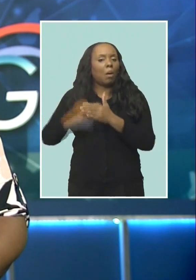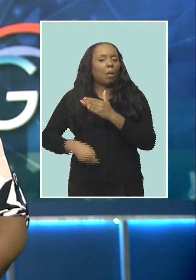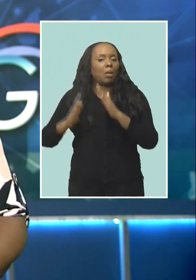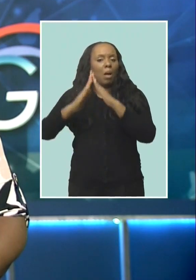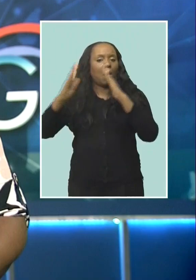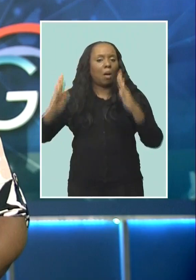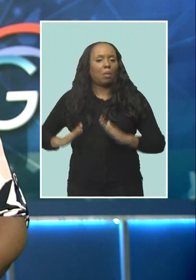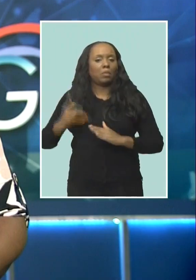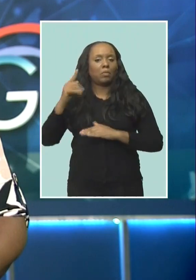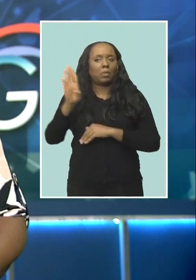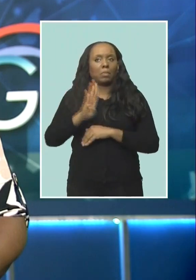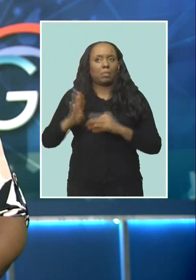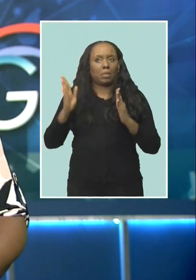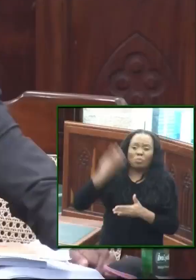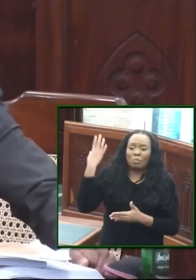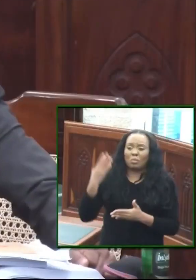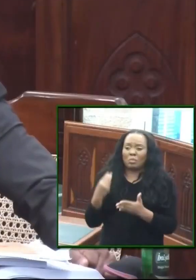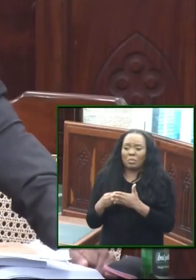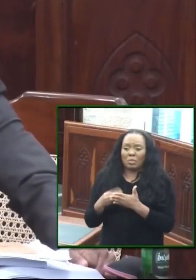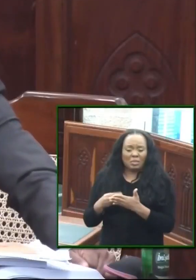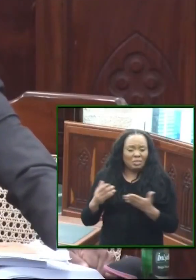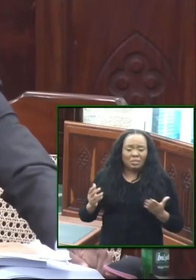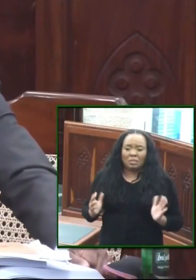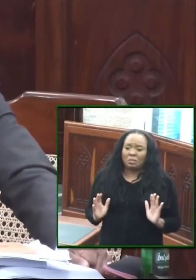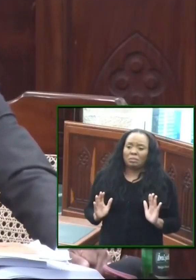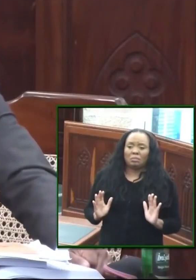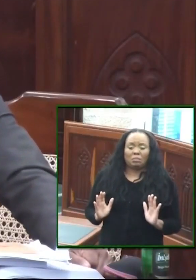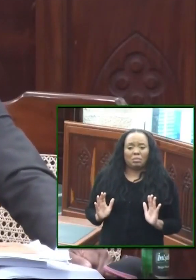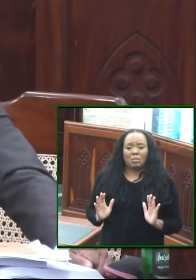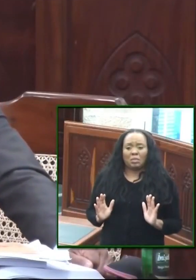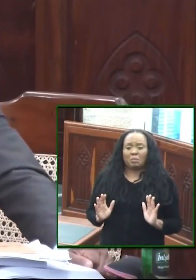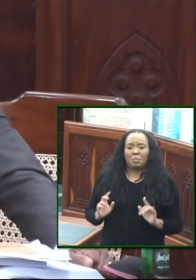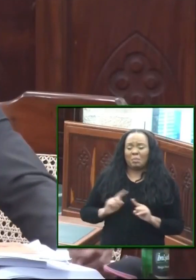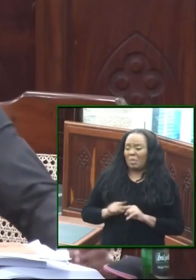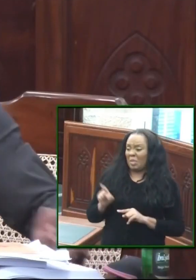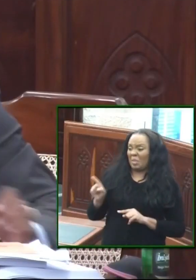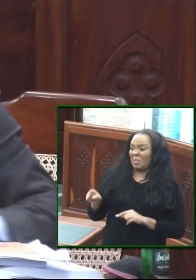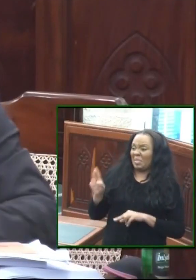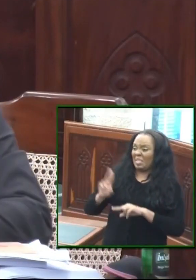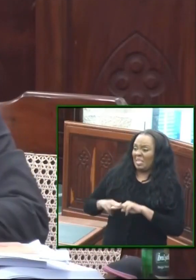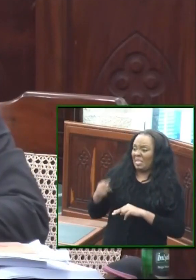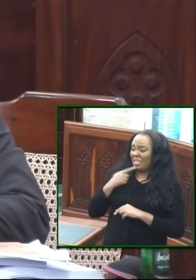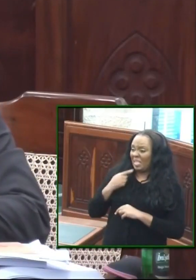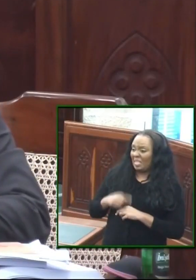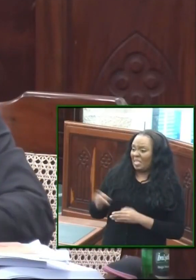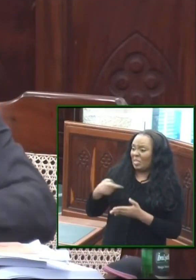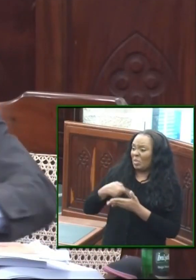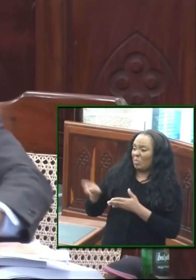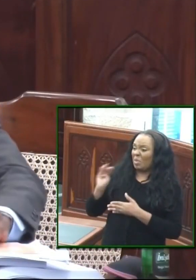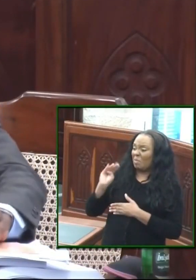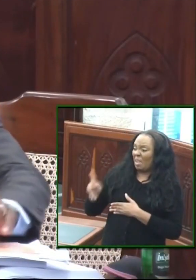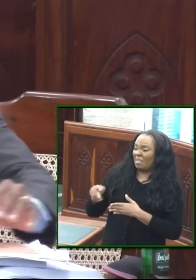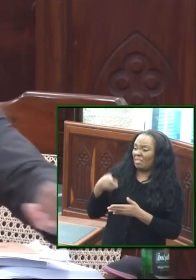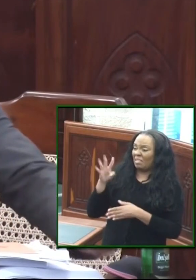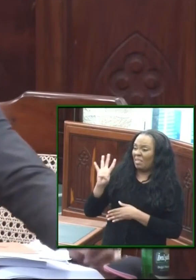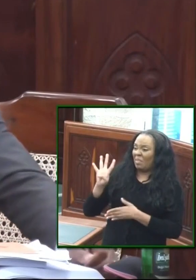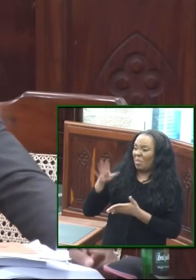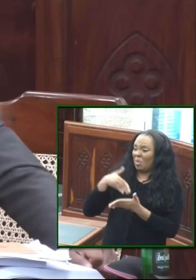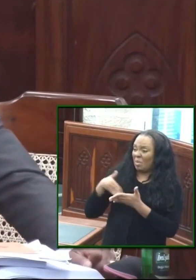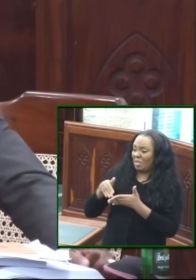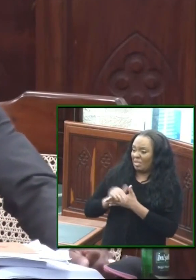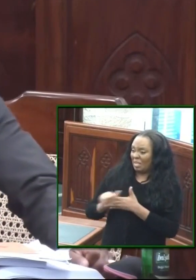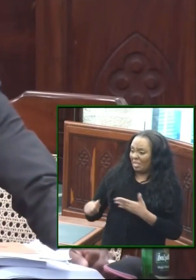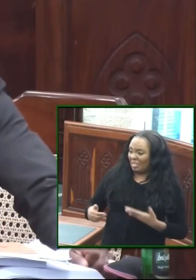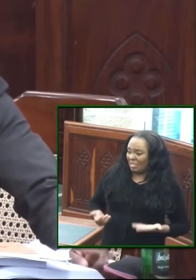for Barbadians. It is no redemption to come here and say that they've repaid $4 million. It is no redemption to come